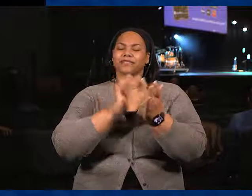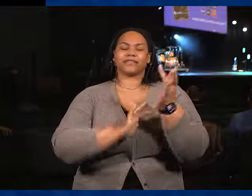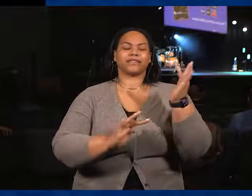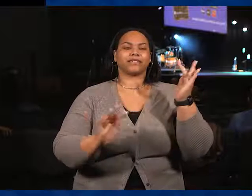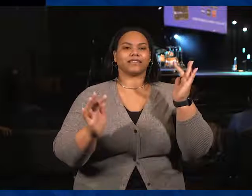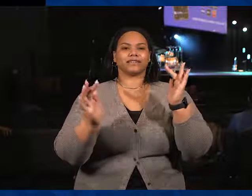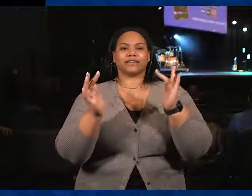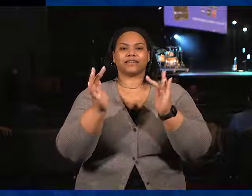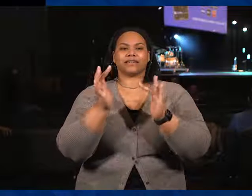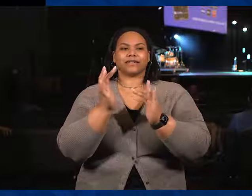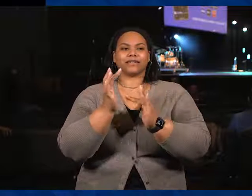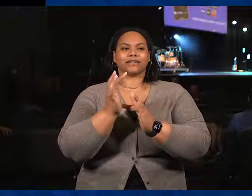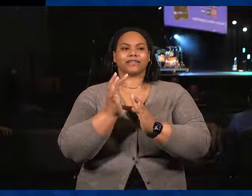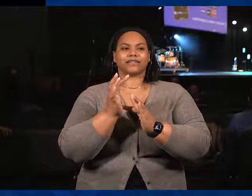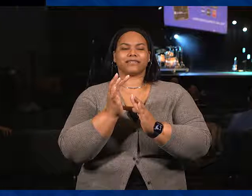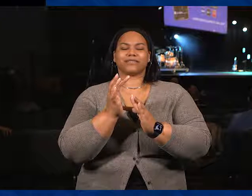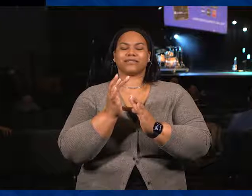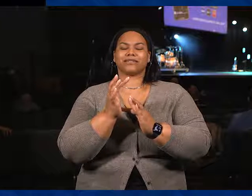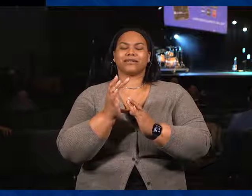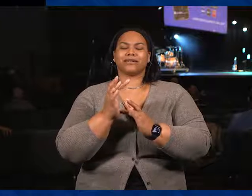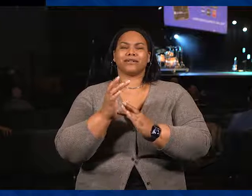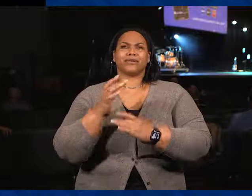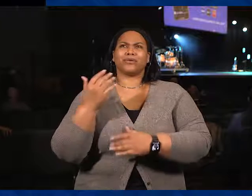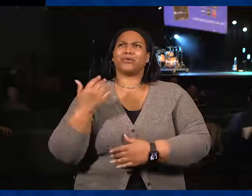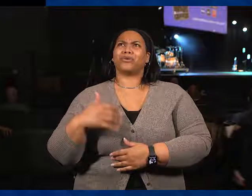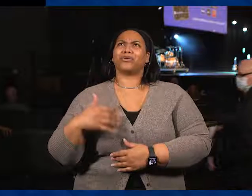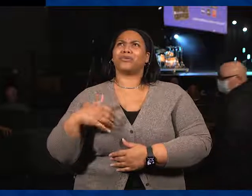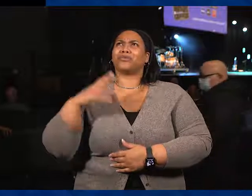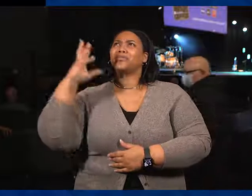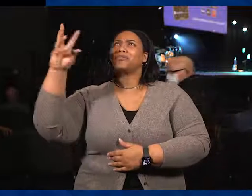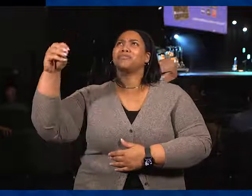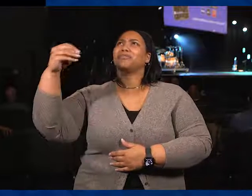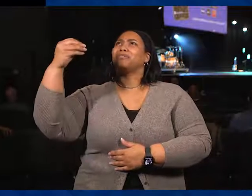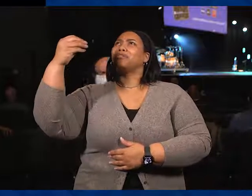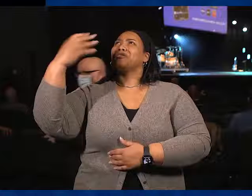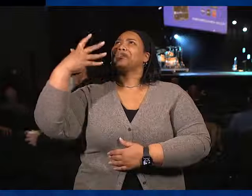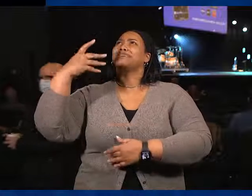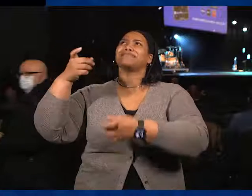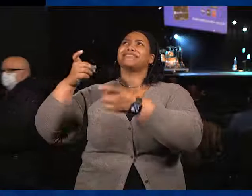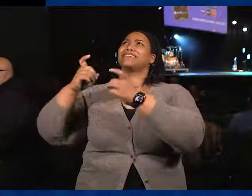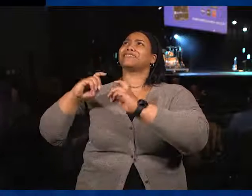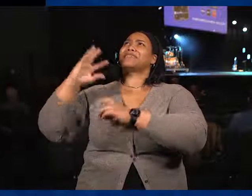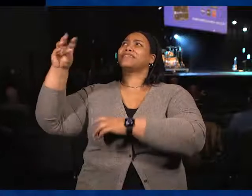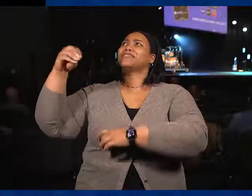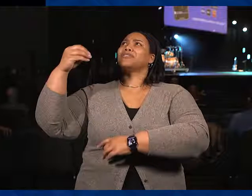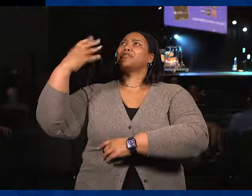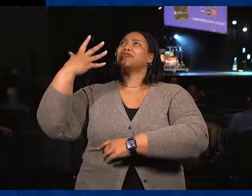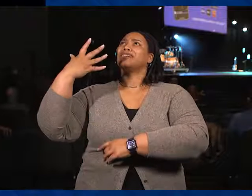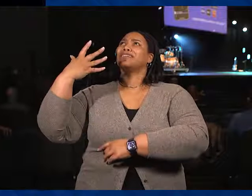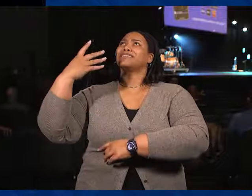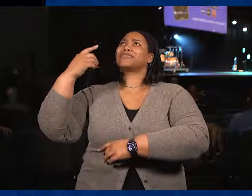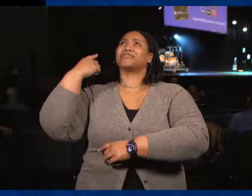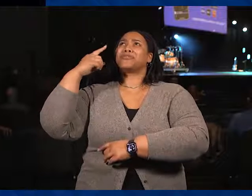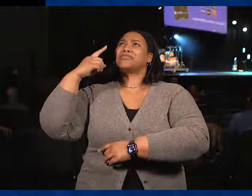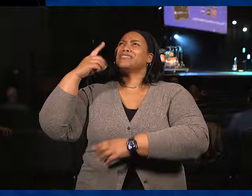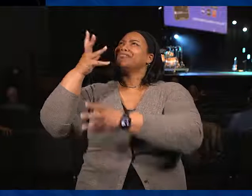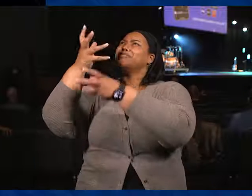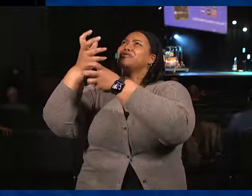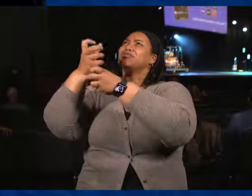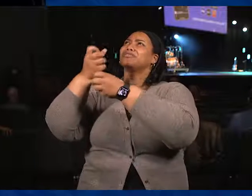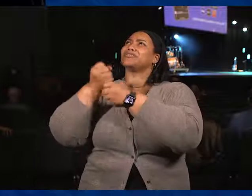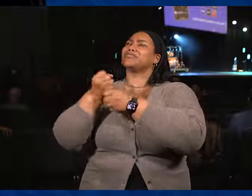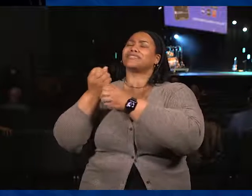precious Jesus, oh, for grace to trust